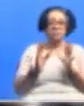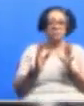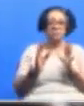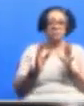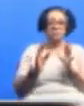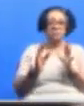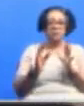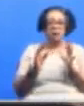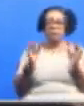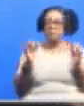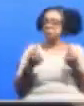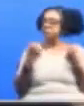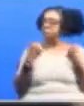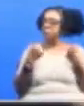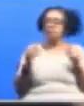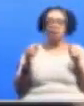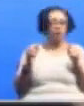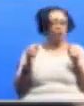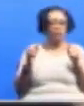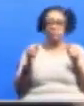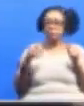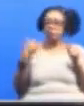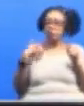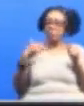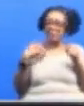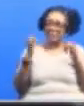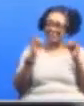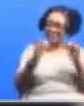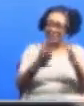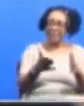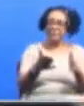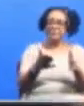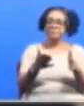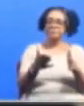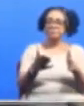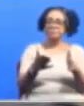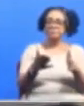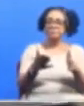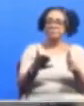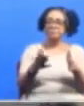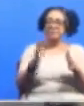Haitawezekana wewe na mkora kukaa pale. Kwa hivyo tutakutoa kwanza,